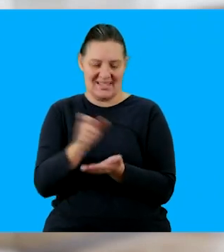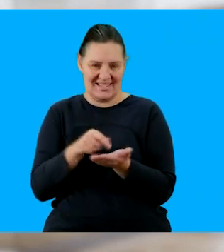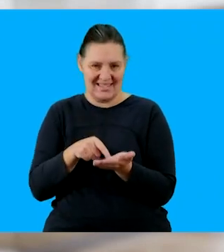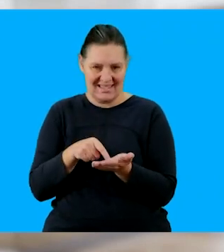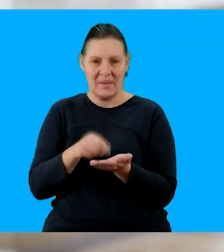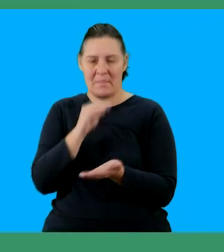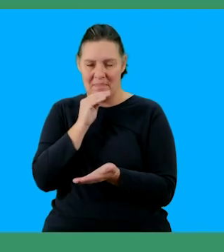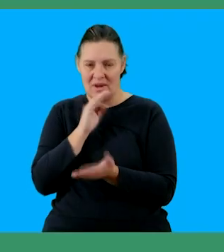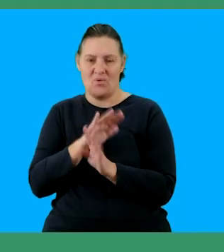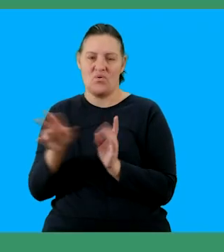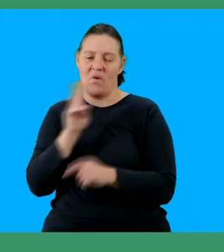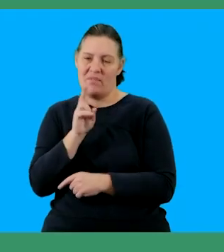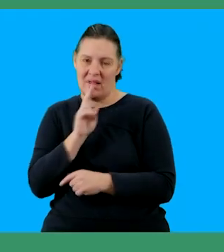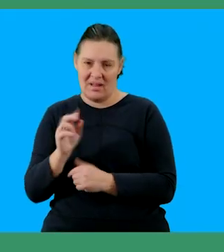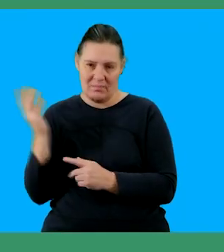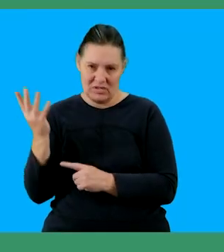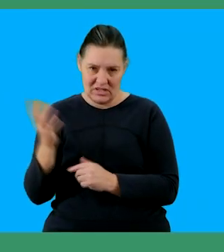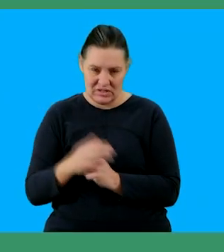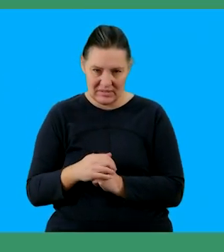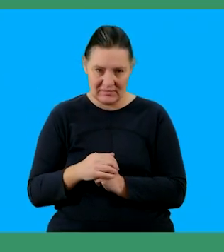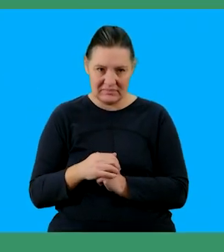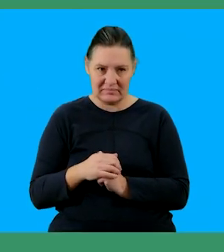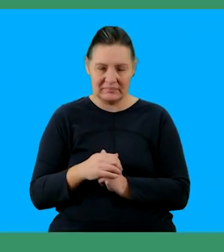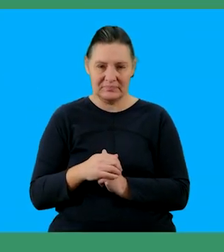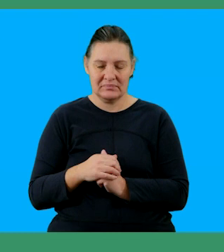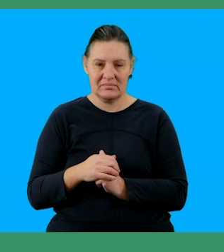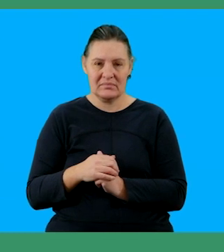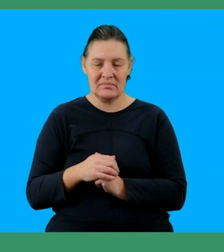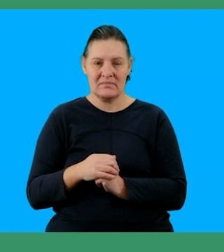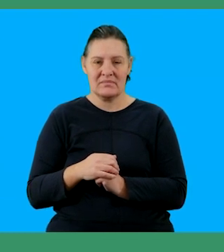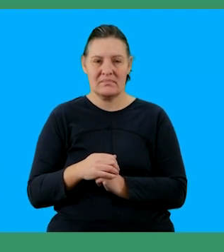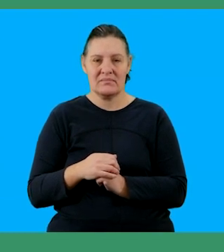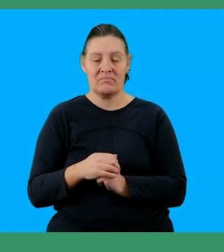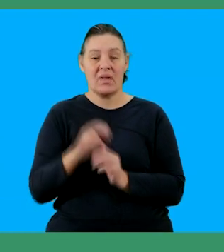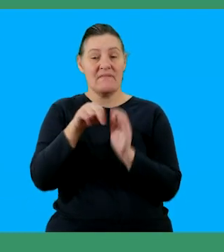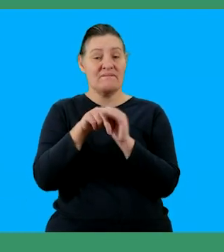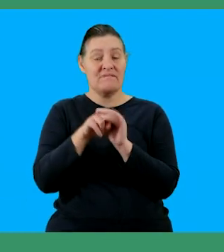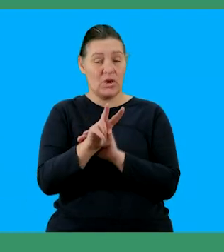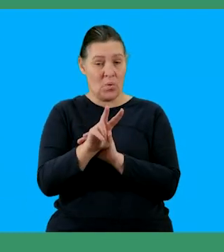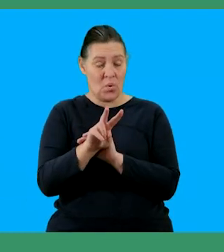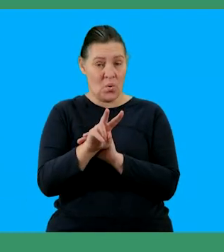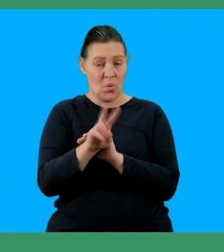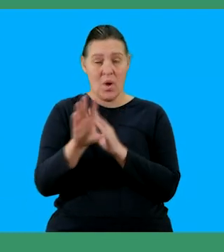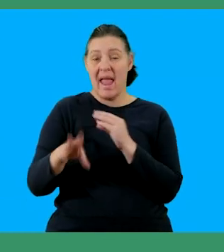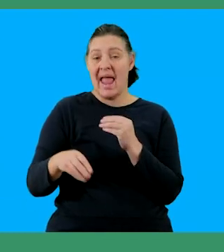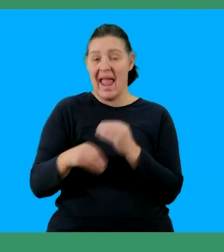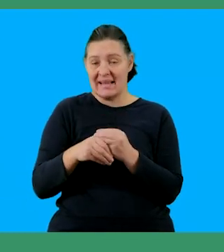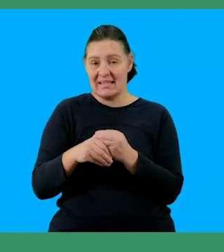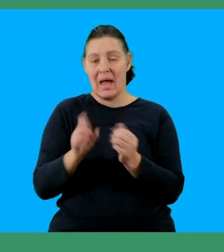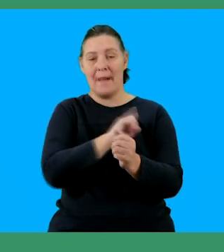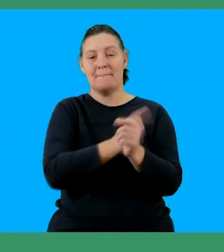it's going to be non-verbal presentation as well. Then a video was added on